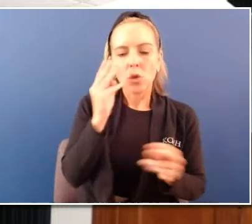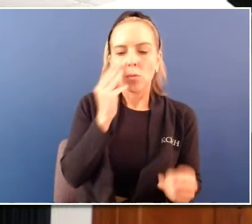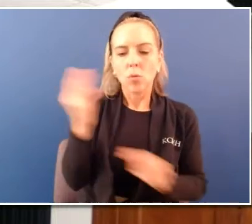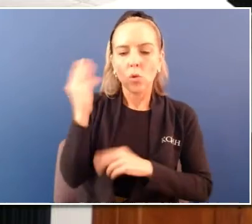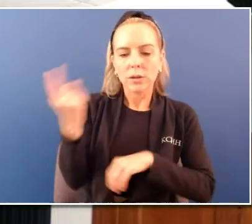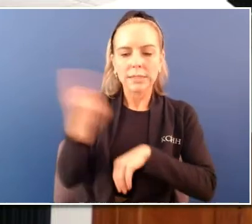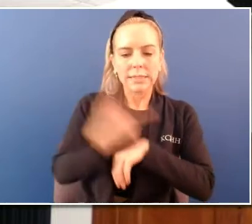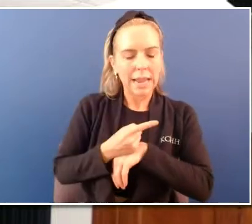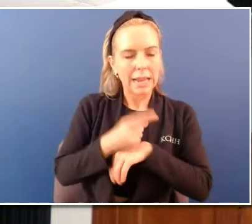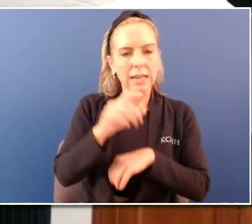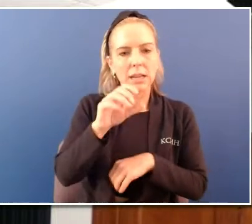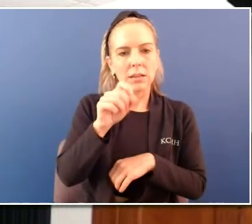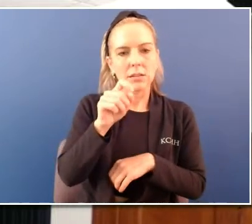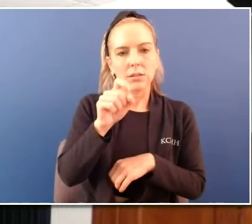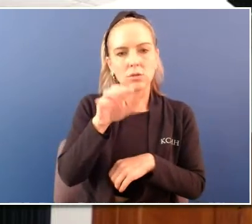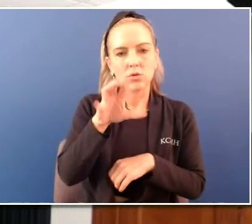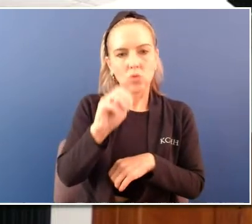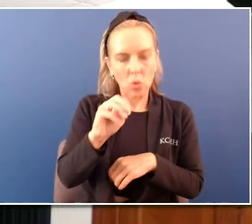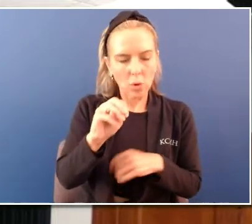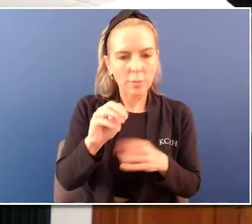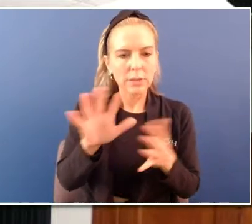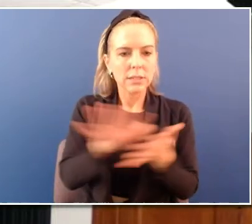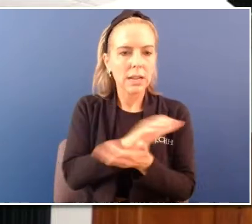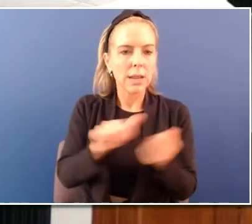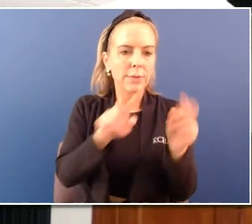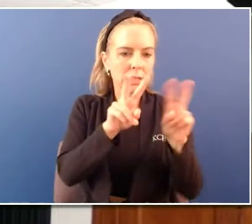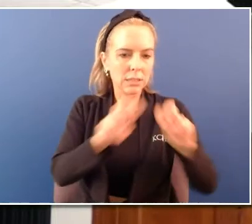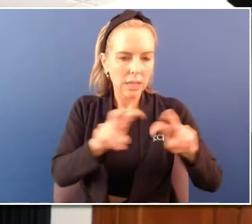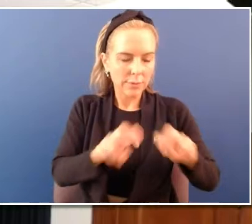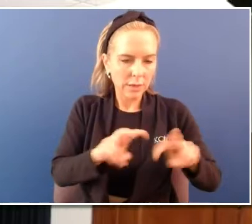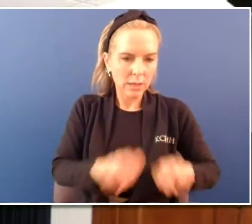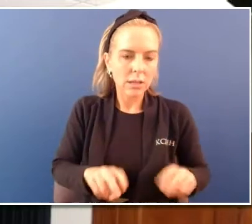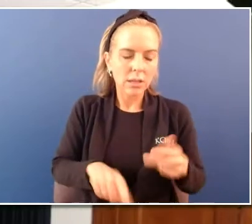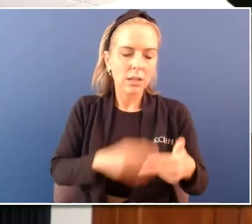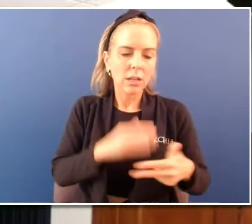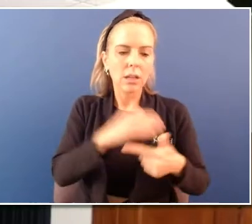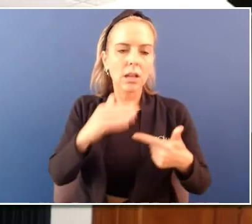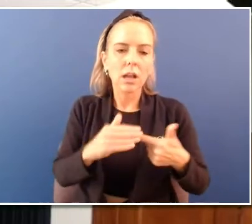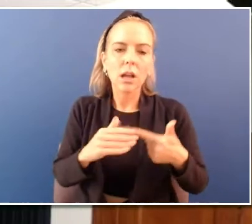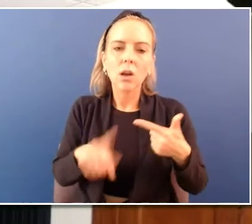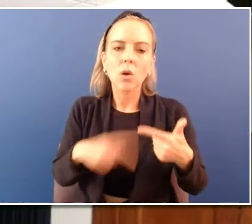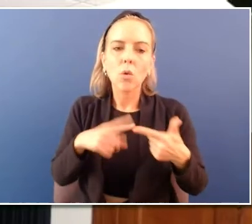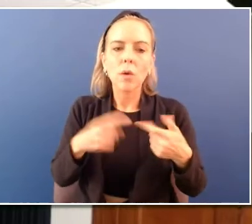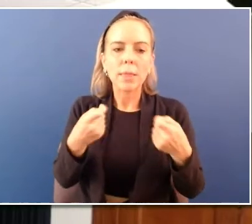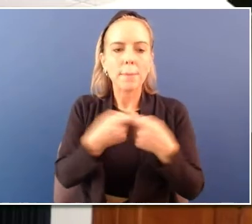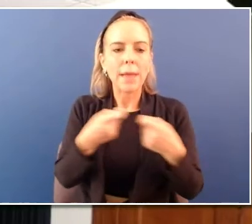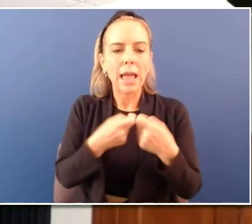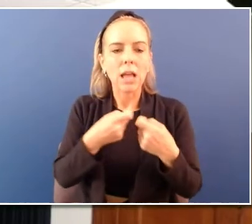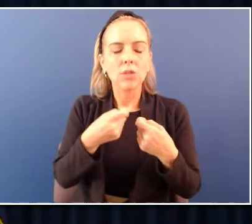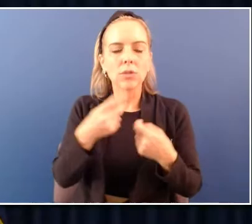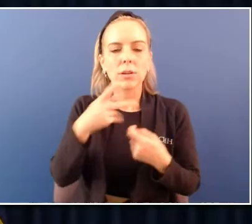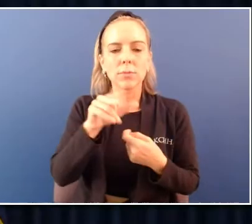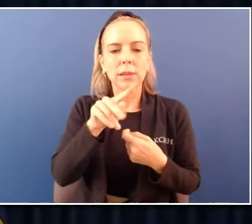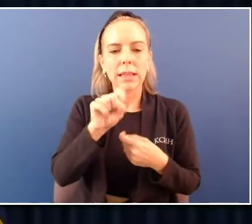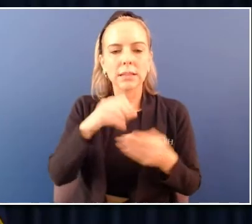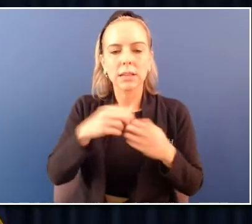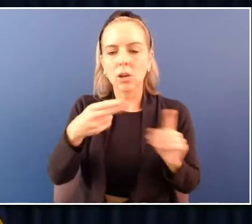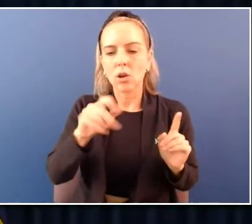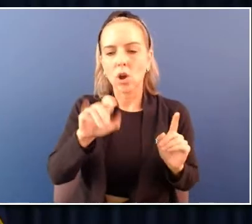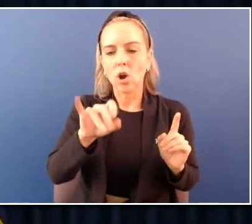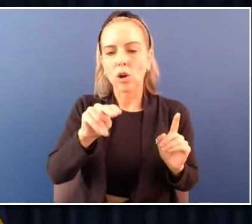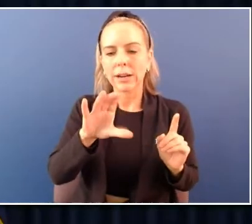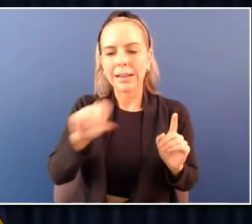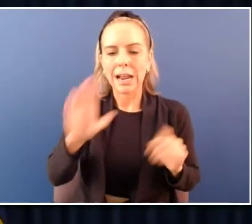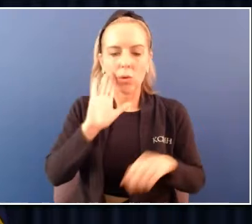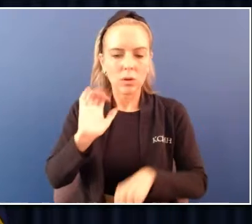damage assessments? And secondly, is there any change in the timetable of one of those EV battery plants in Hardin County?